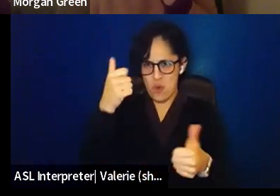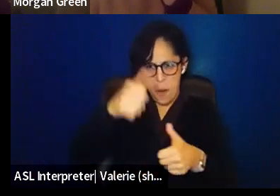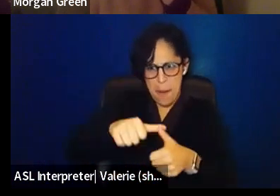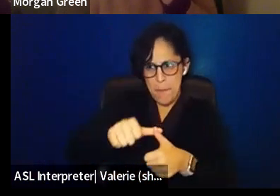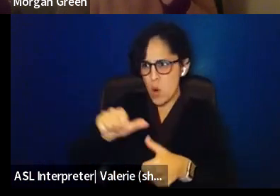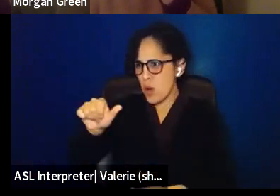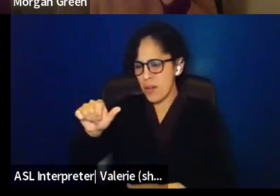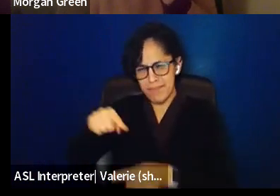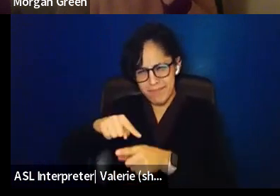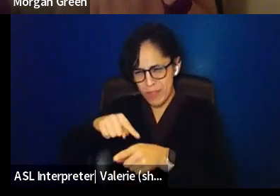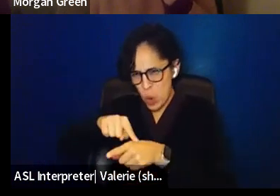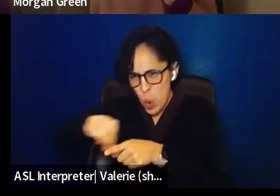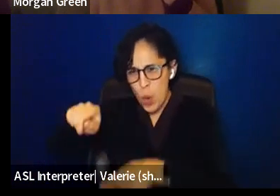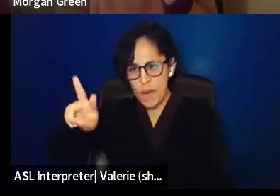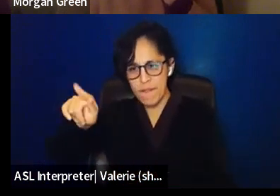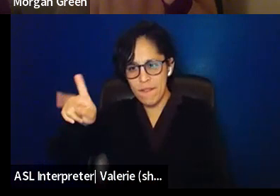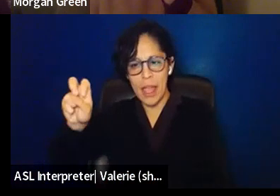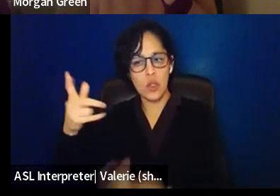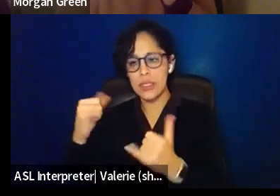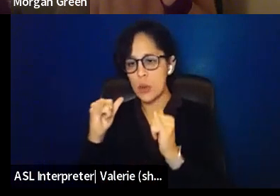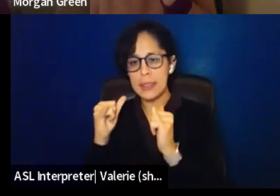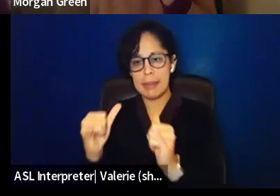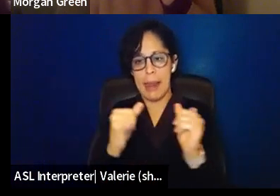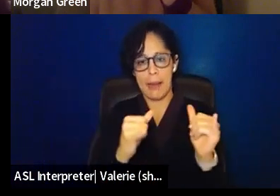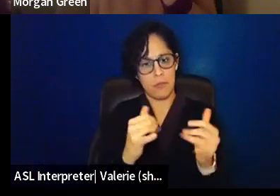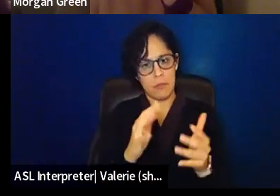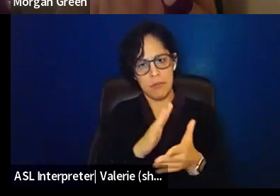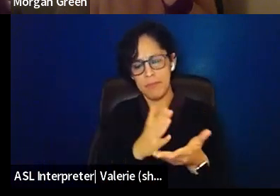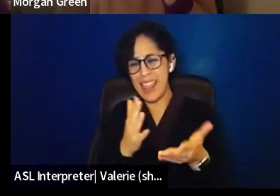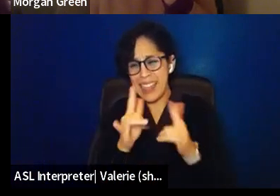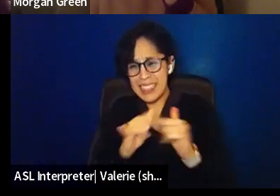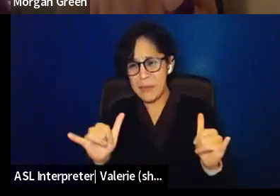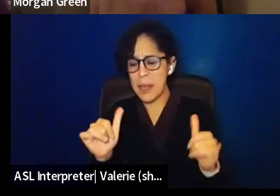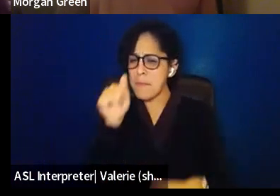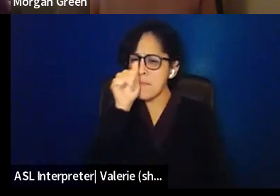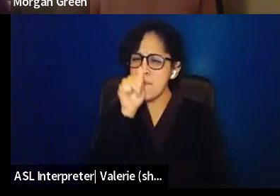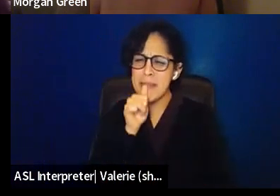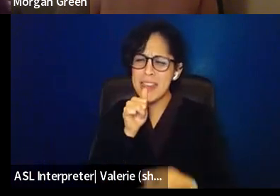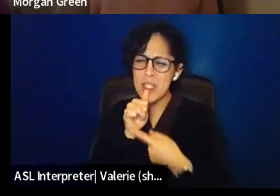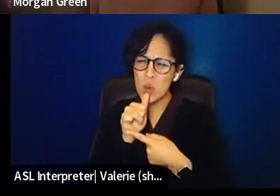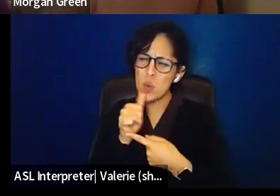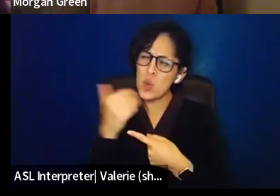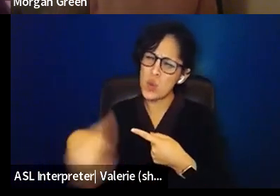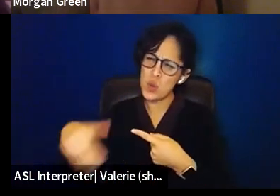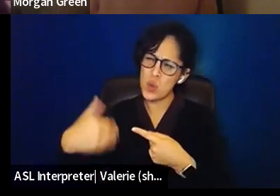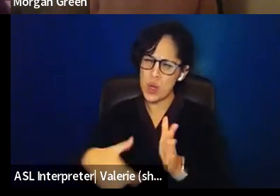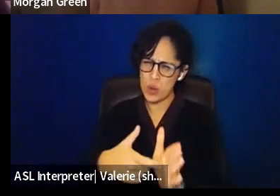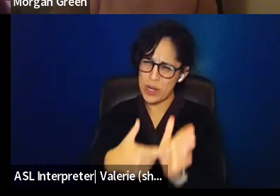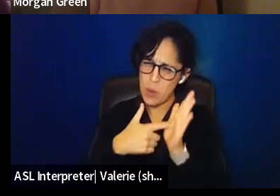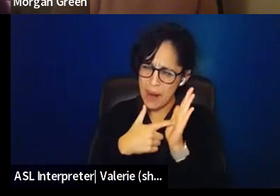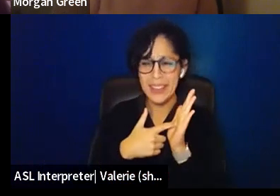about with time too, one of the things that we've learned is there's a great deal of patience that is required. You know, things, it takes